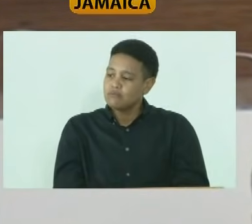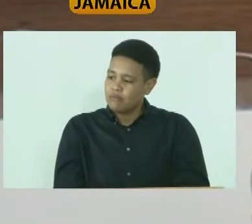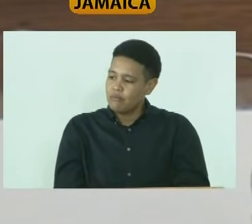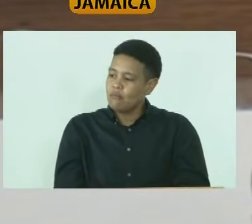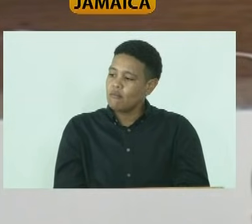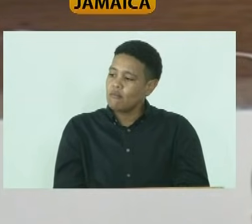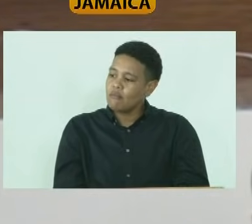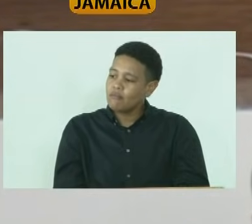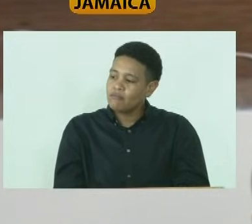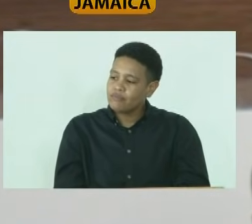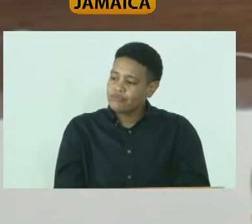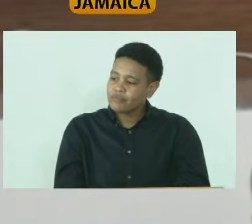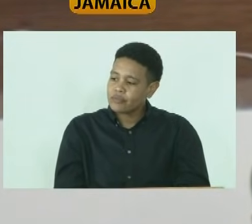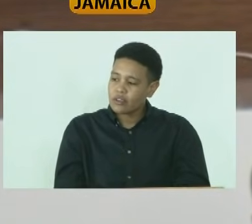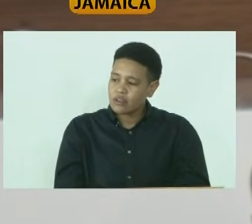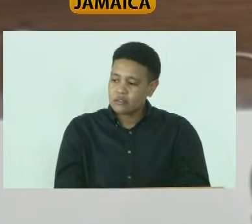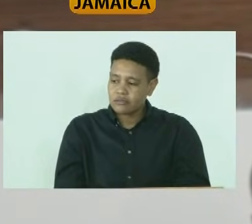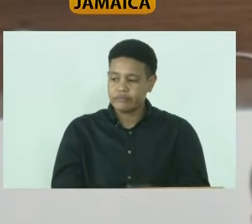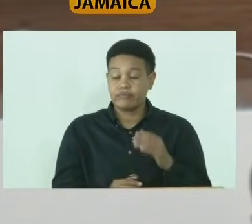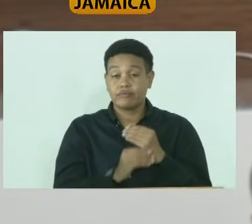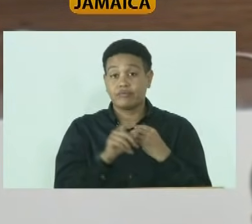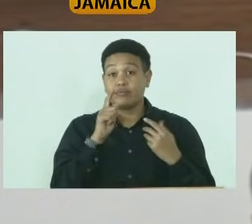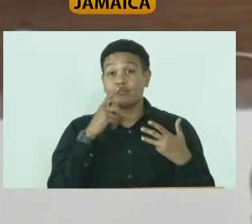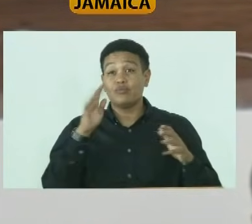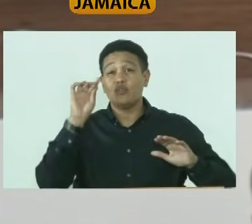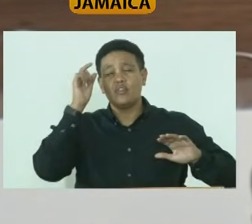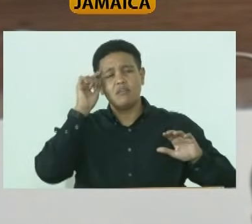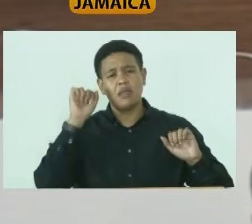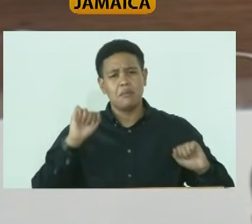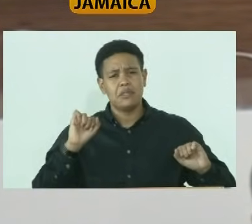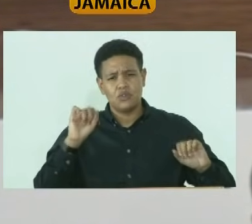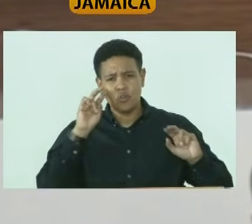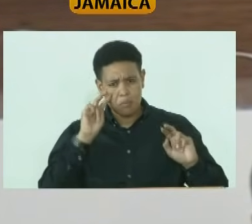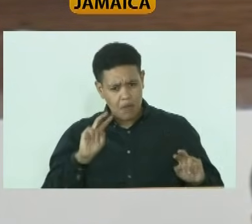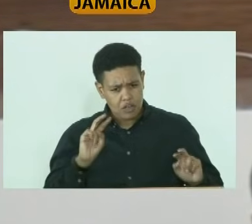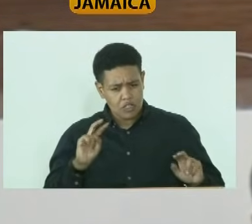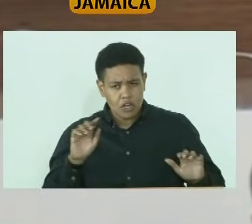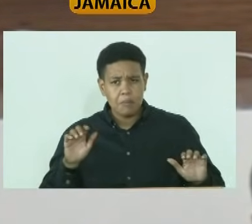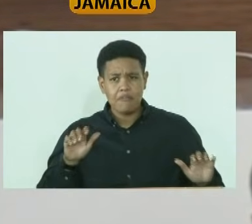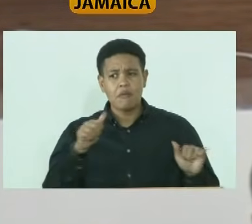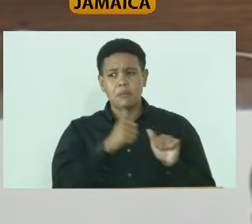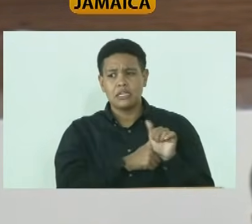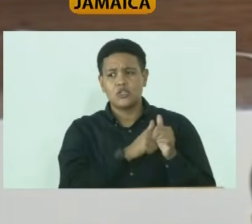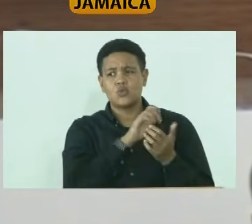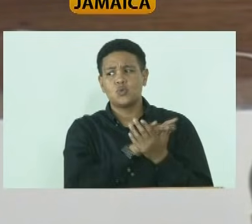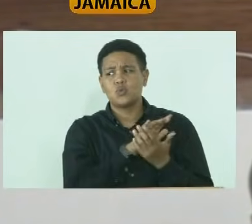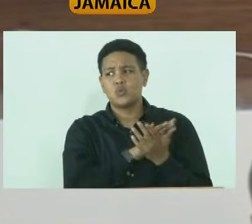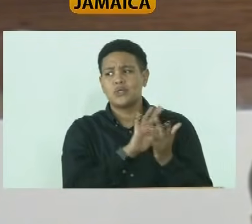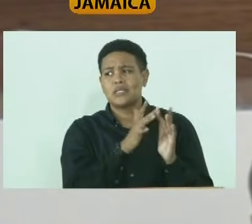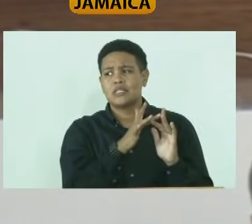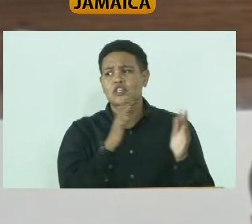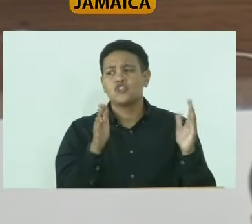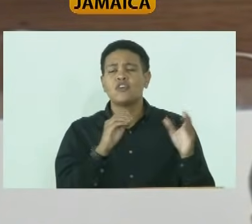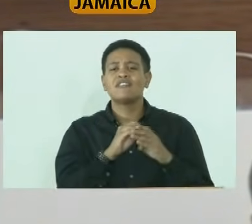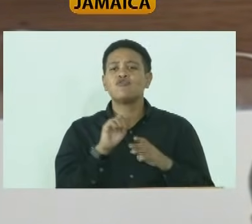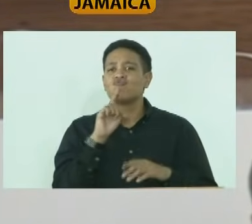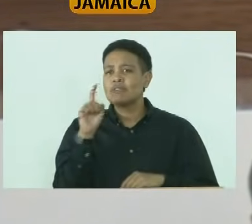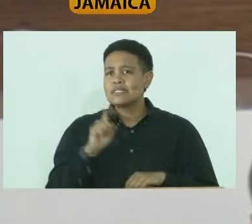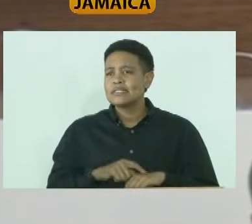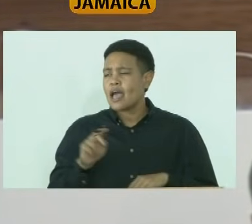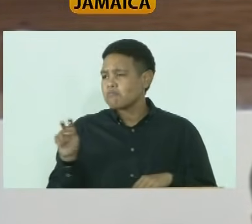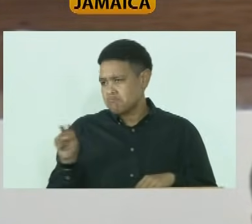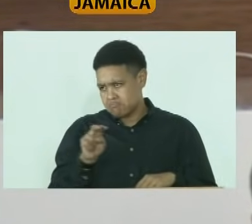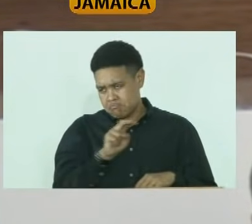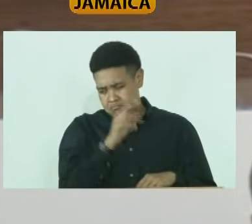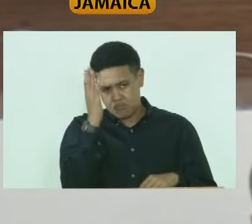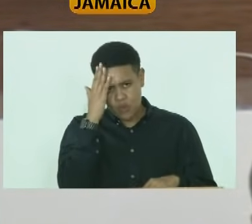Speaker, it will allow the government the ability to monitor the performance of each school internet service in real time. Most